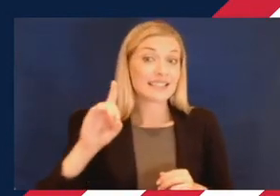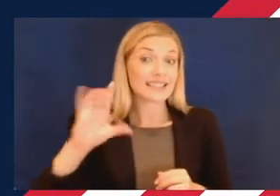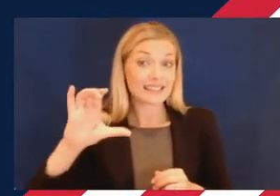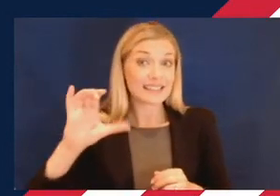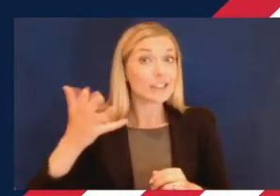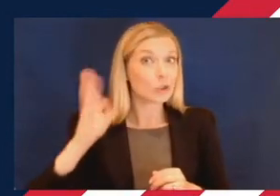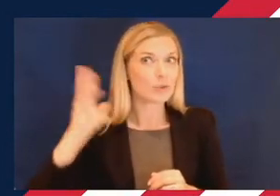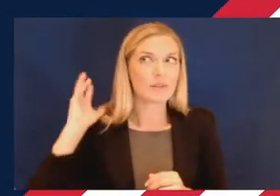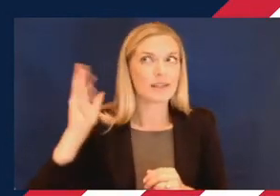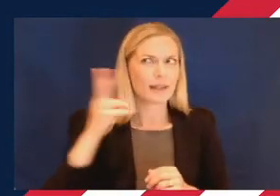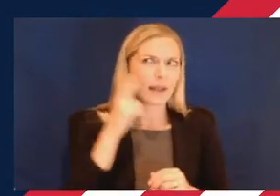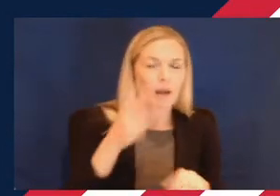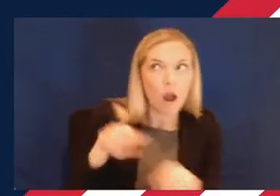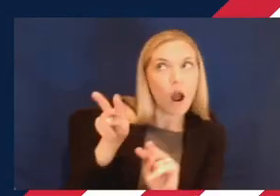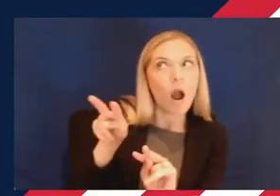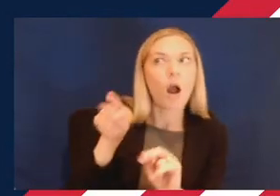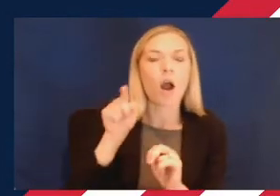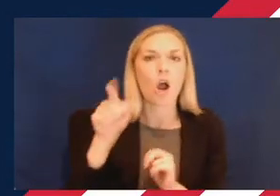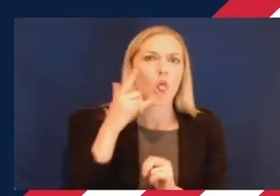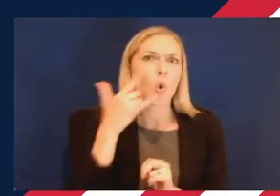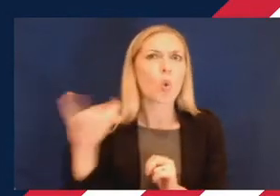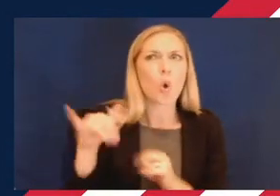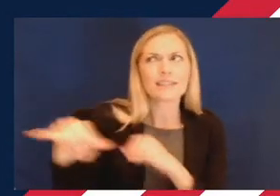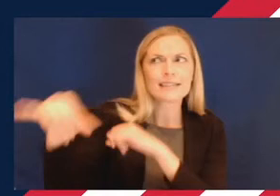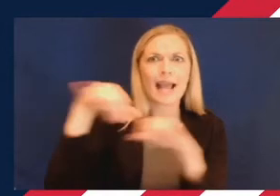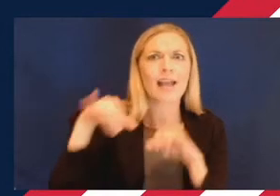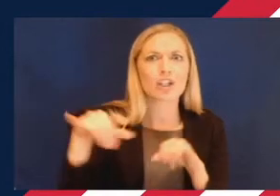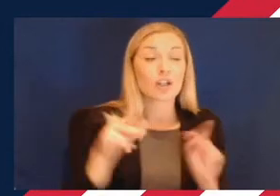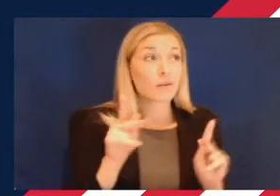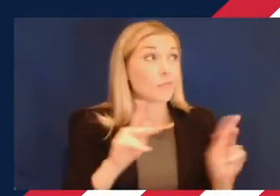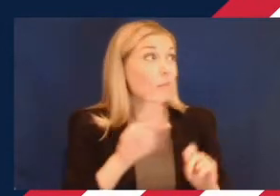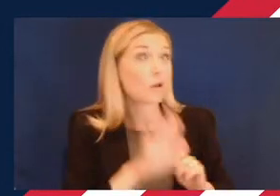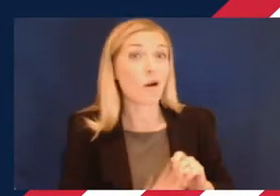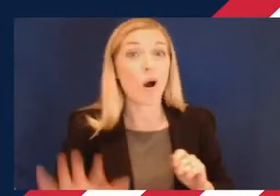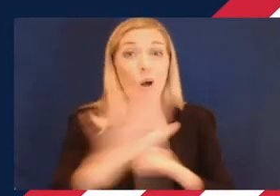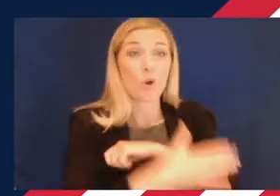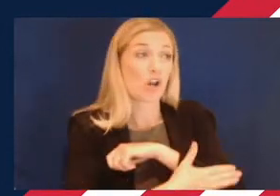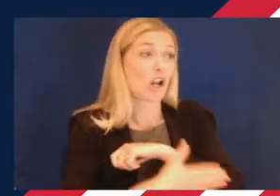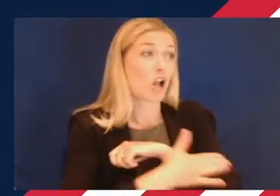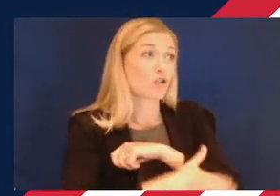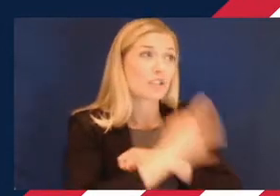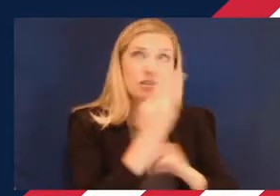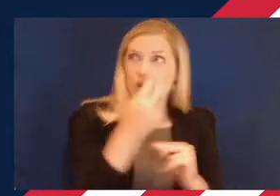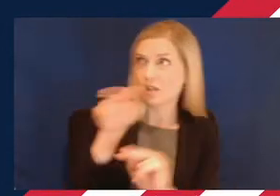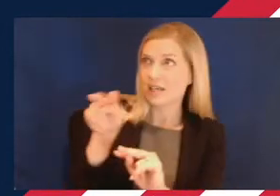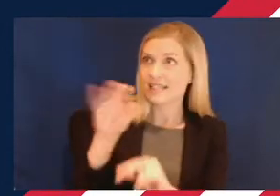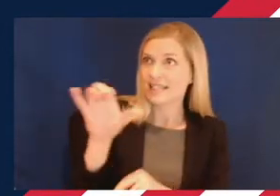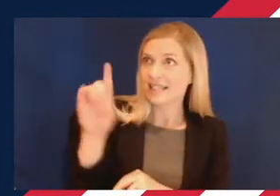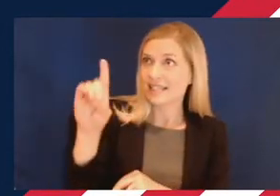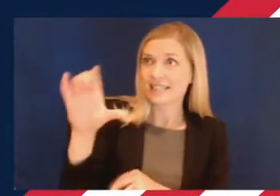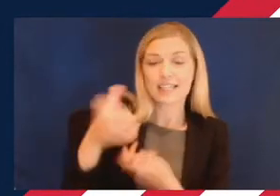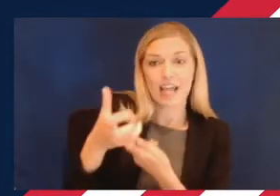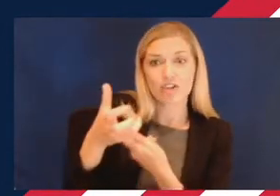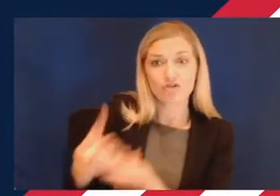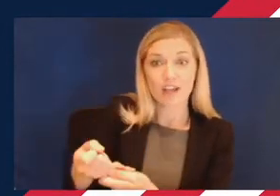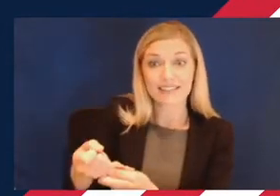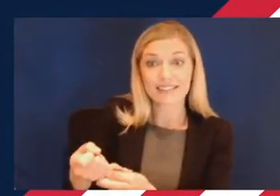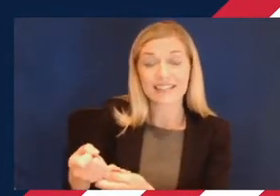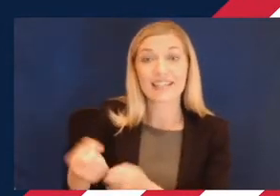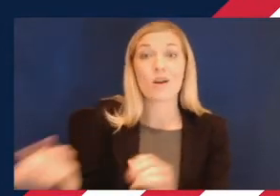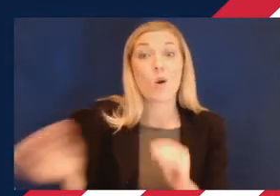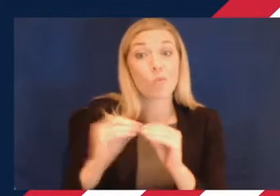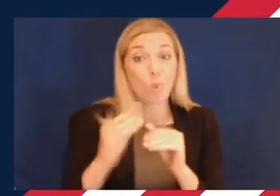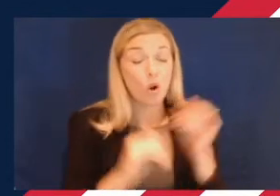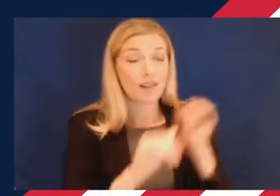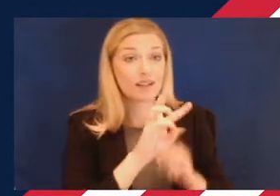on pandemics. People trusted CDC in a lot of places before they trusted WHO. We need to restore its credibility,